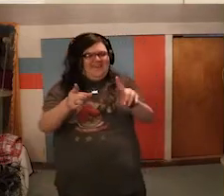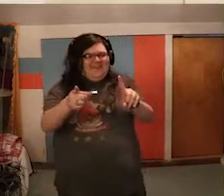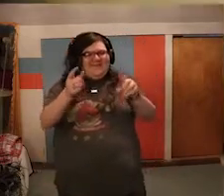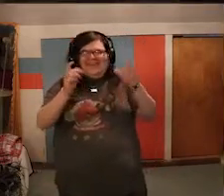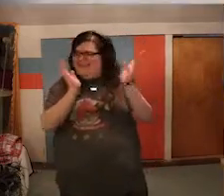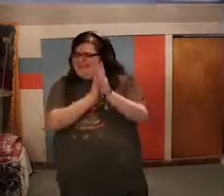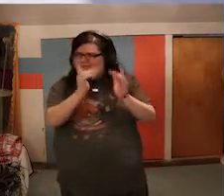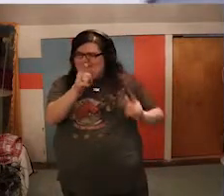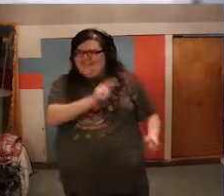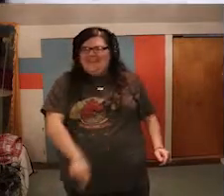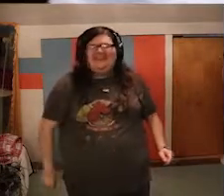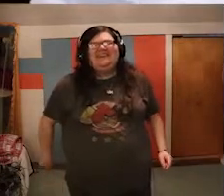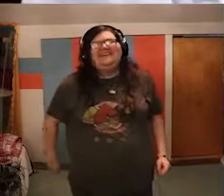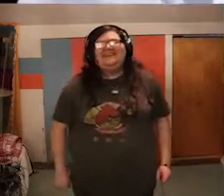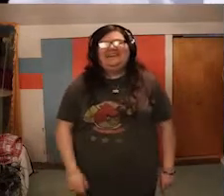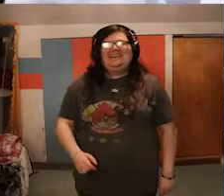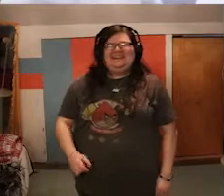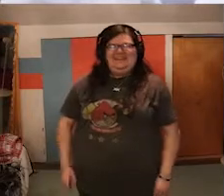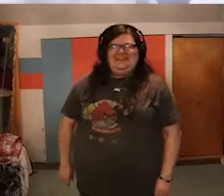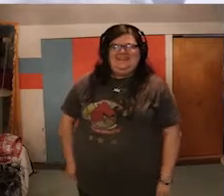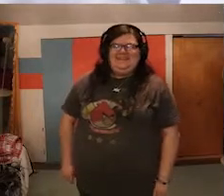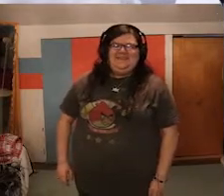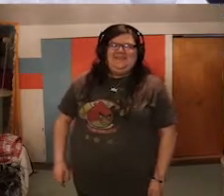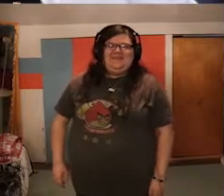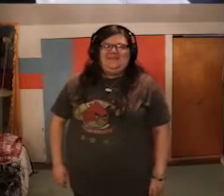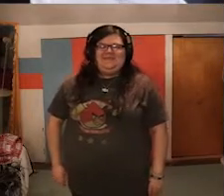I don't know about the mirror thing, but. Something else.